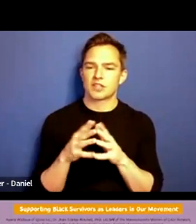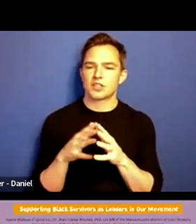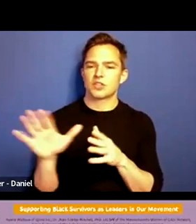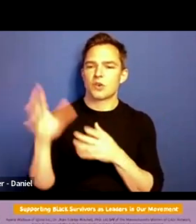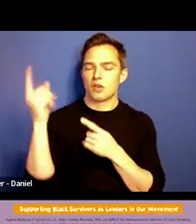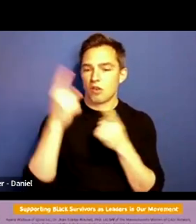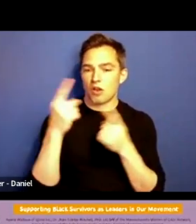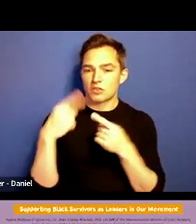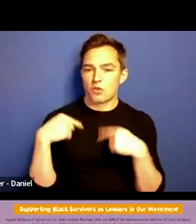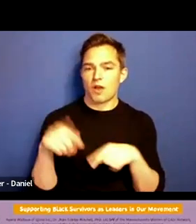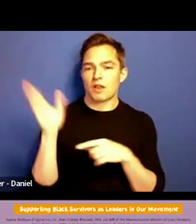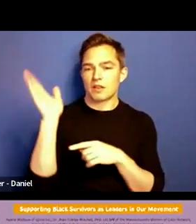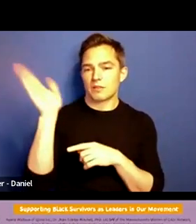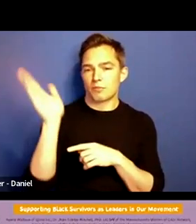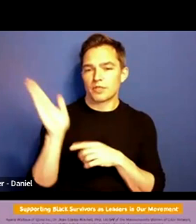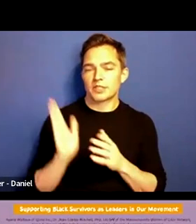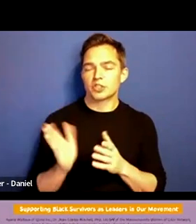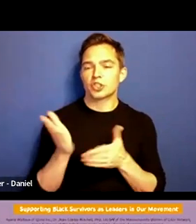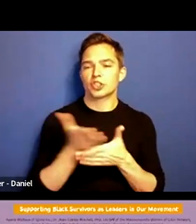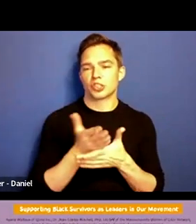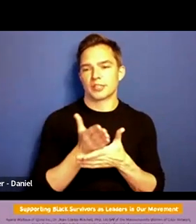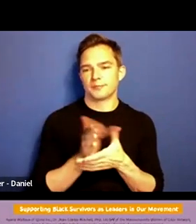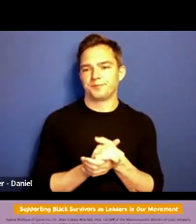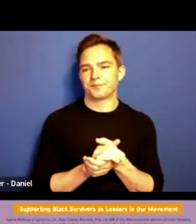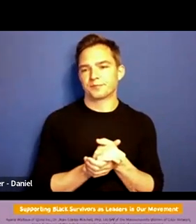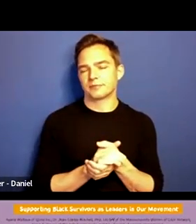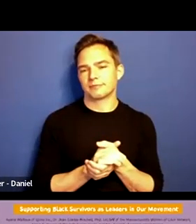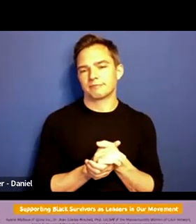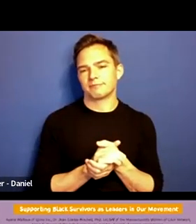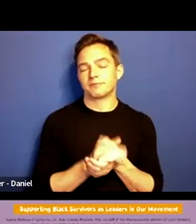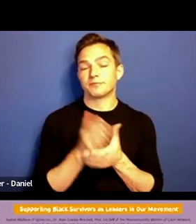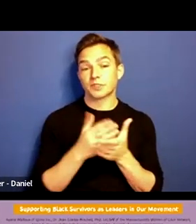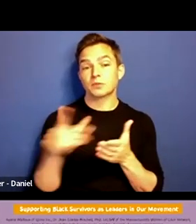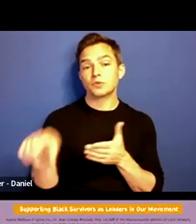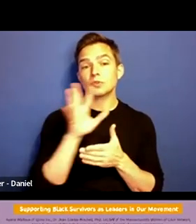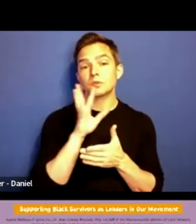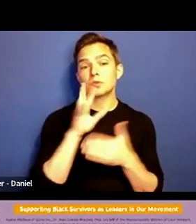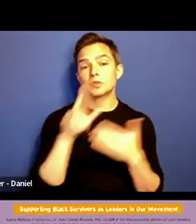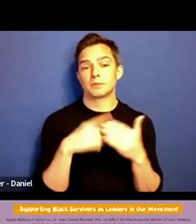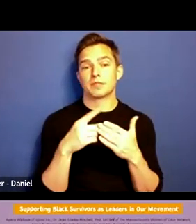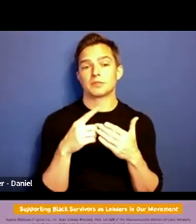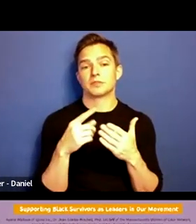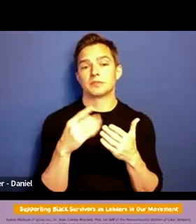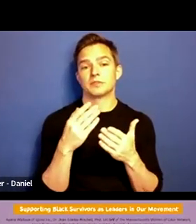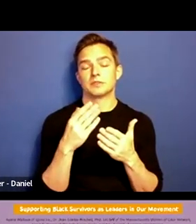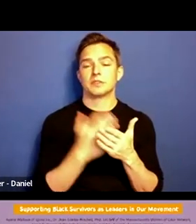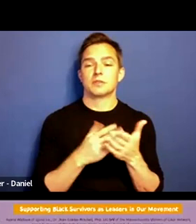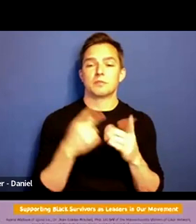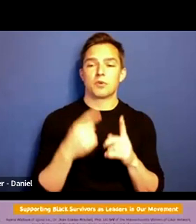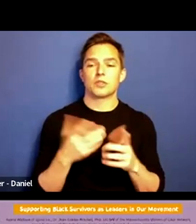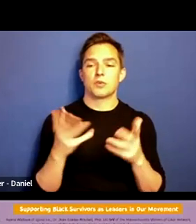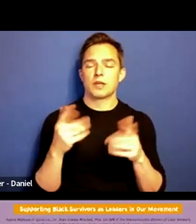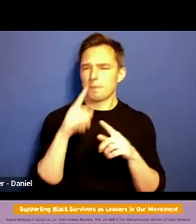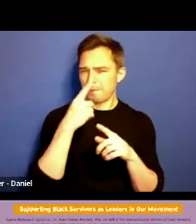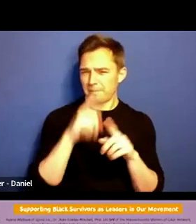thoughts as our presenters share as well. Some of you spoke to it to certain points already, but can you all